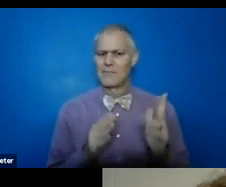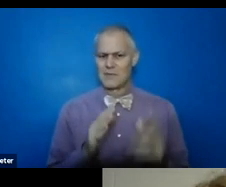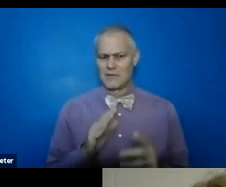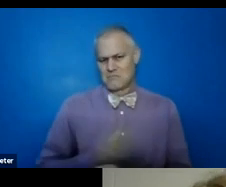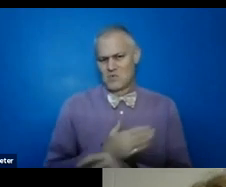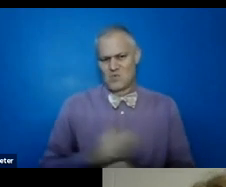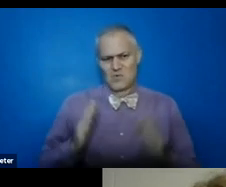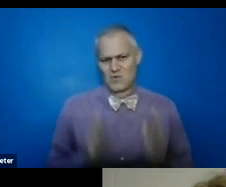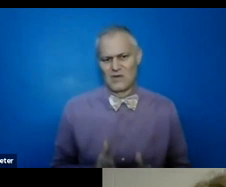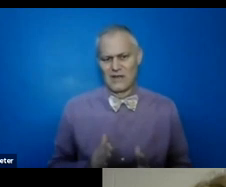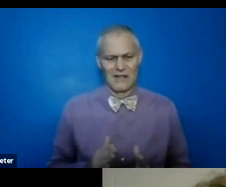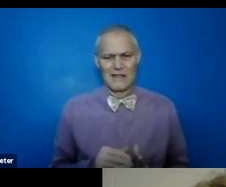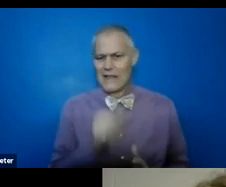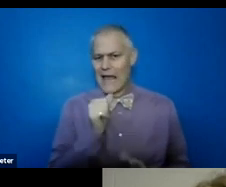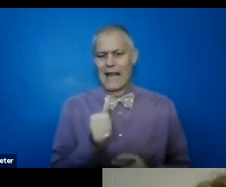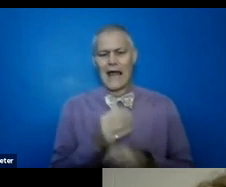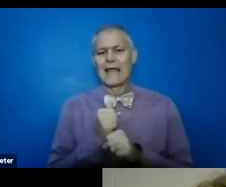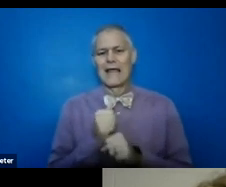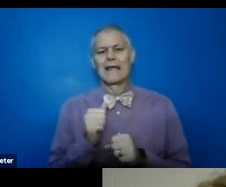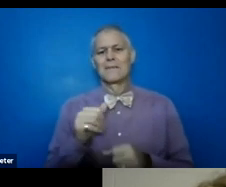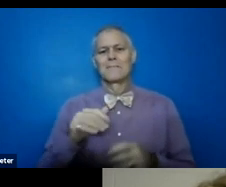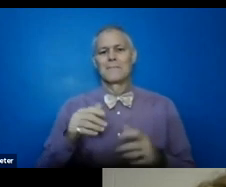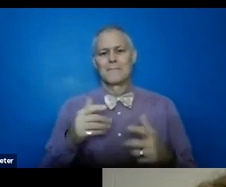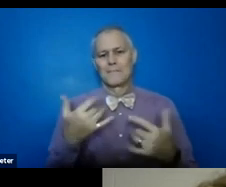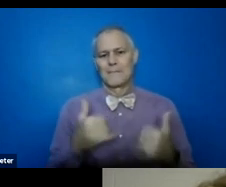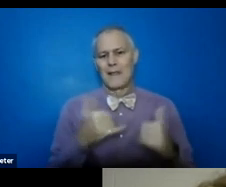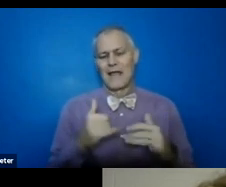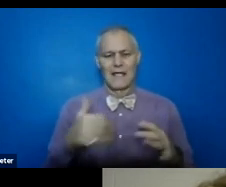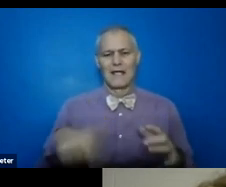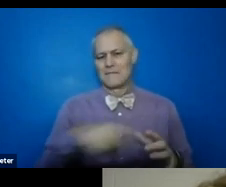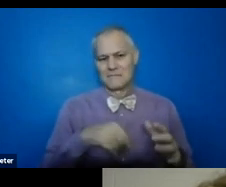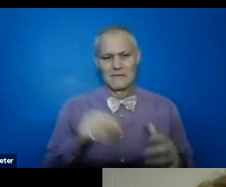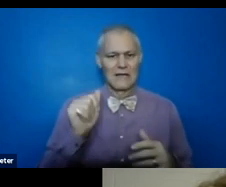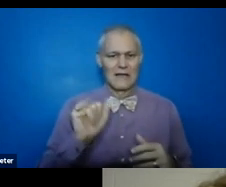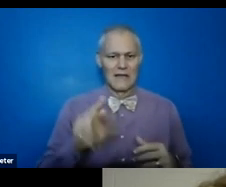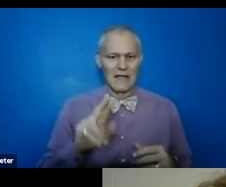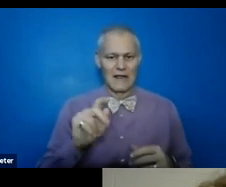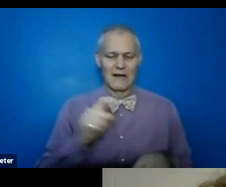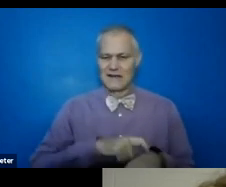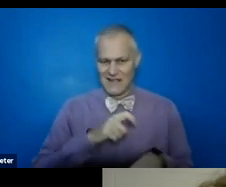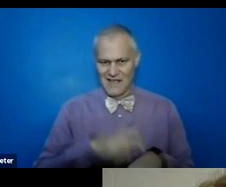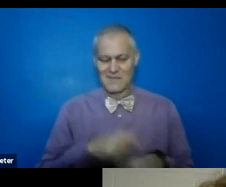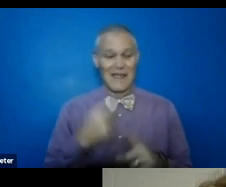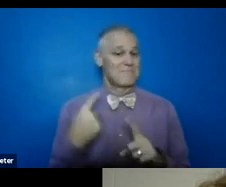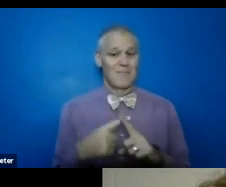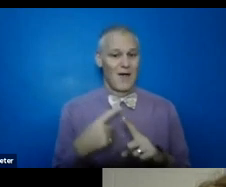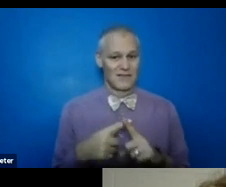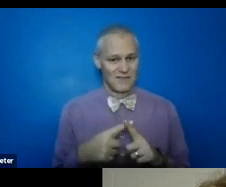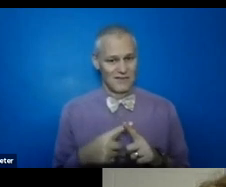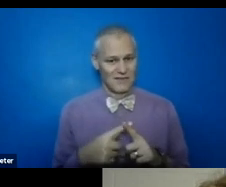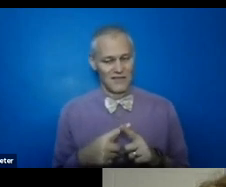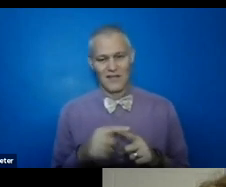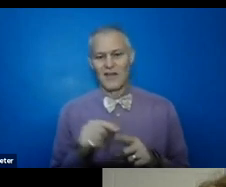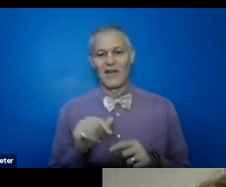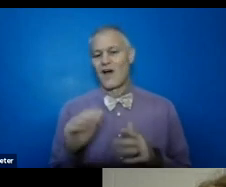artists, that are not getting the airtime that most of the other individuals are getting. So the positive artists from the